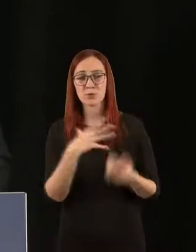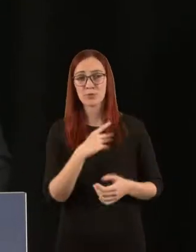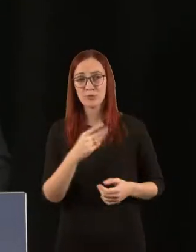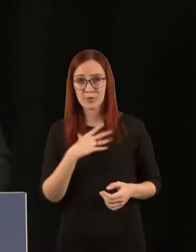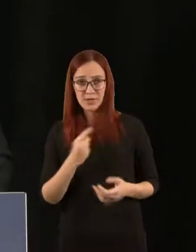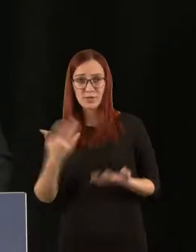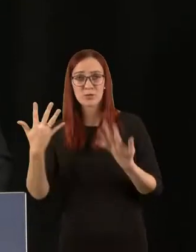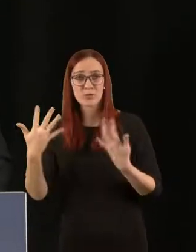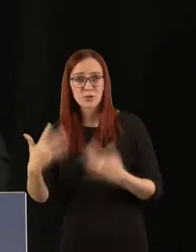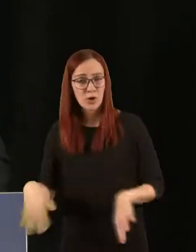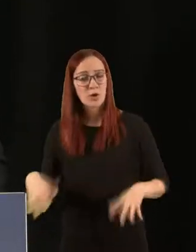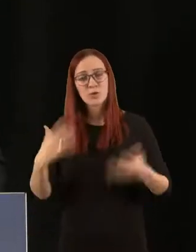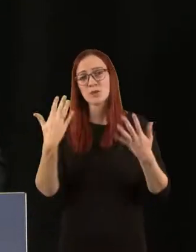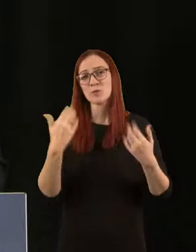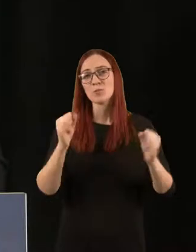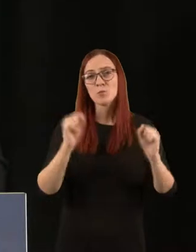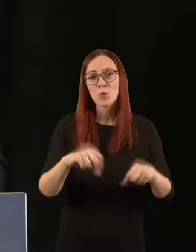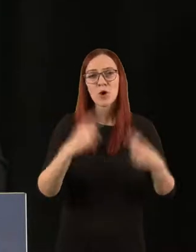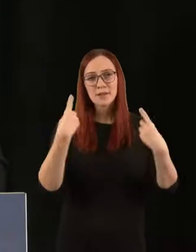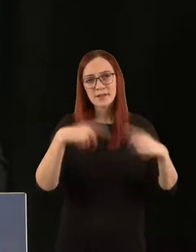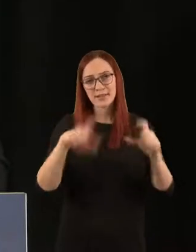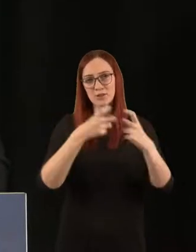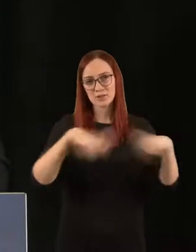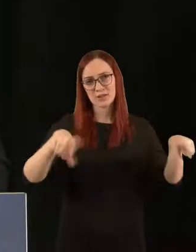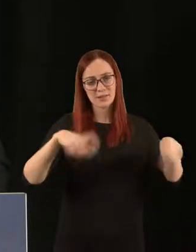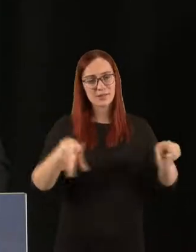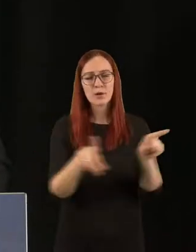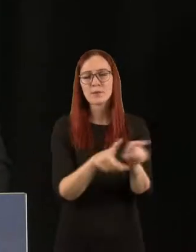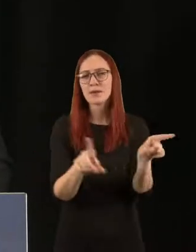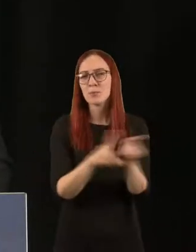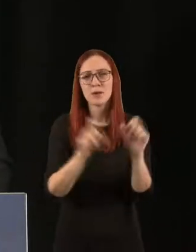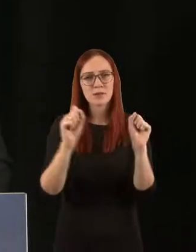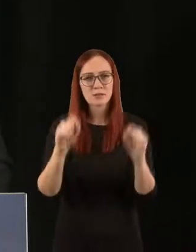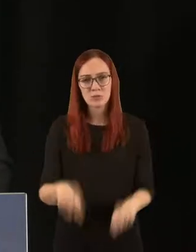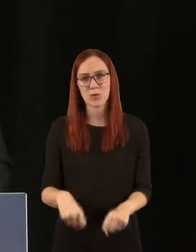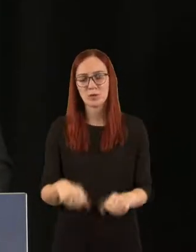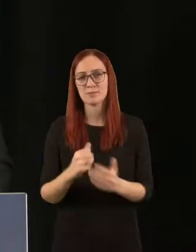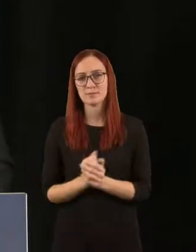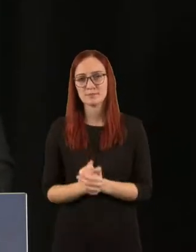low figure. And if Vilnius was able to